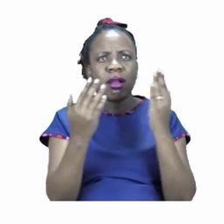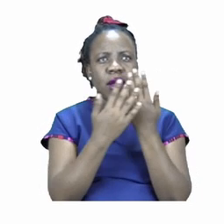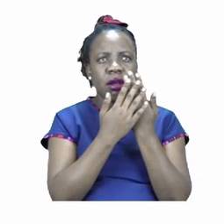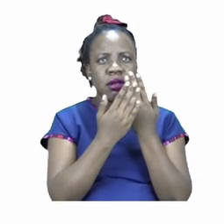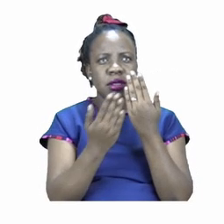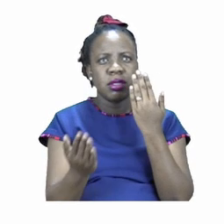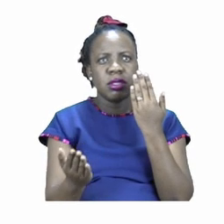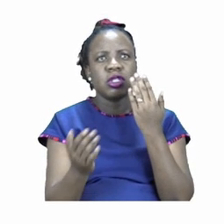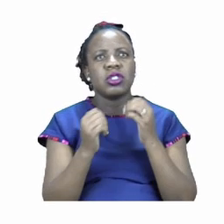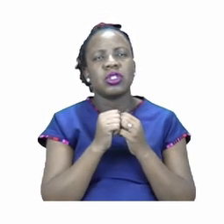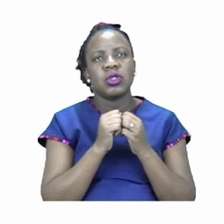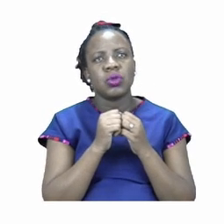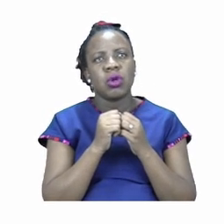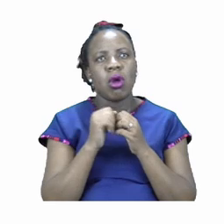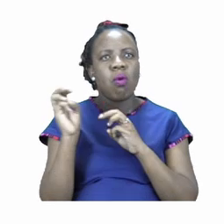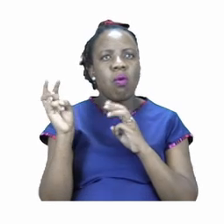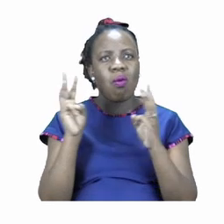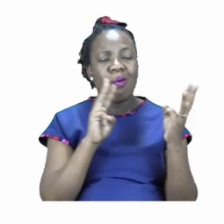change,